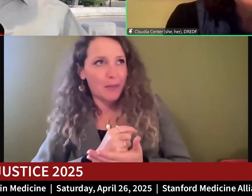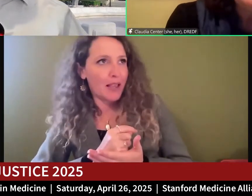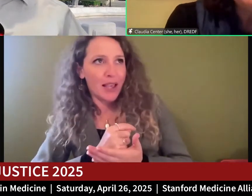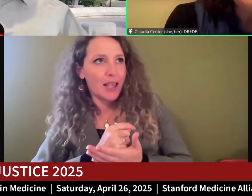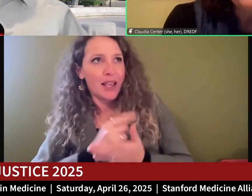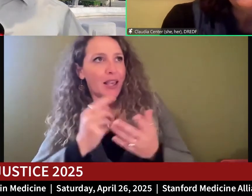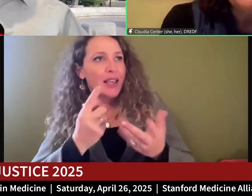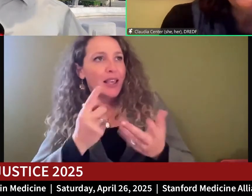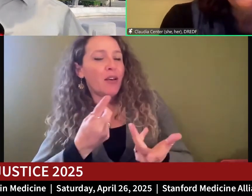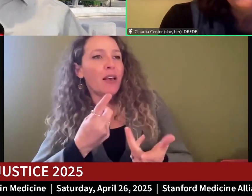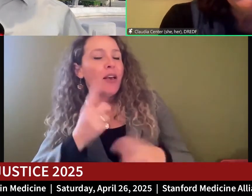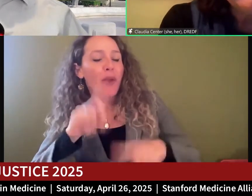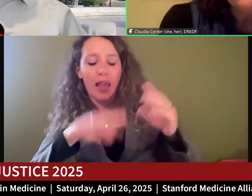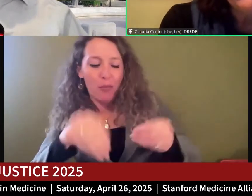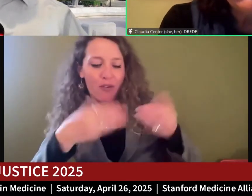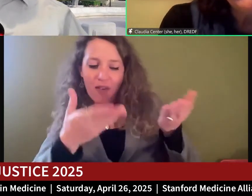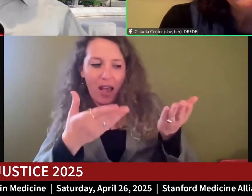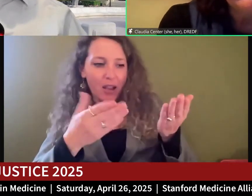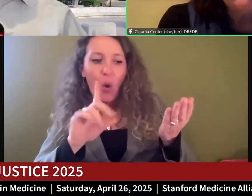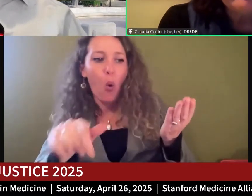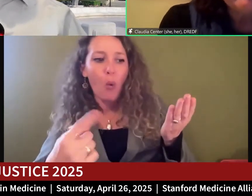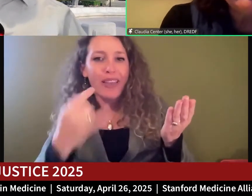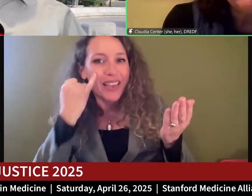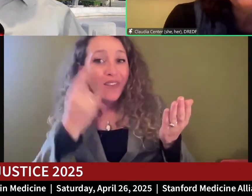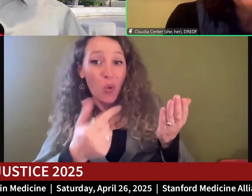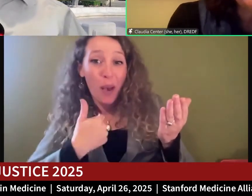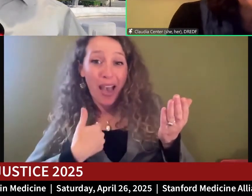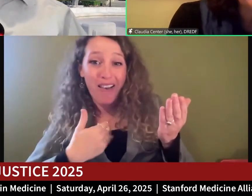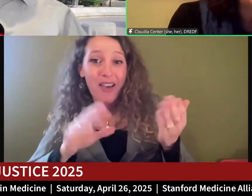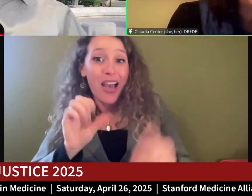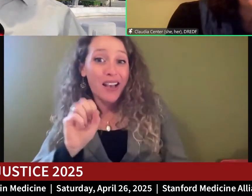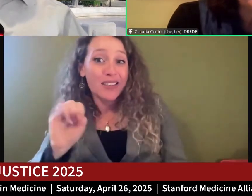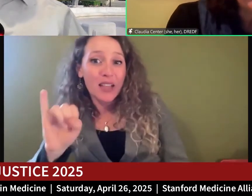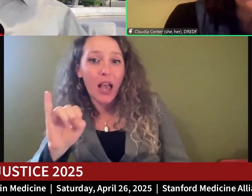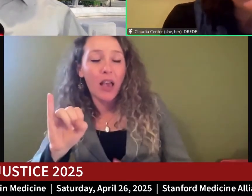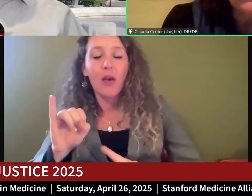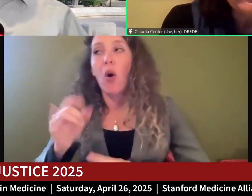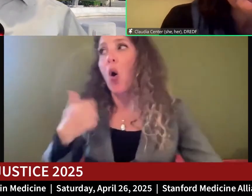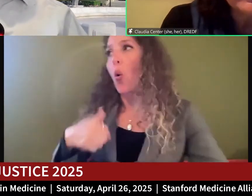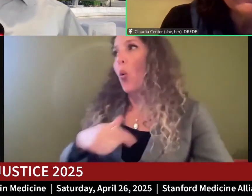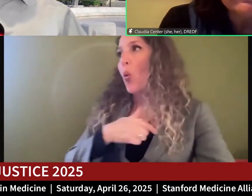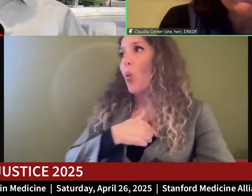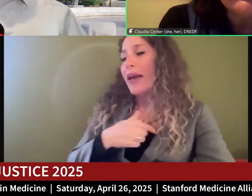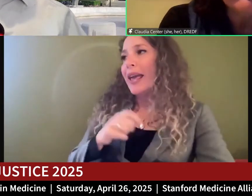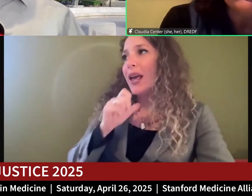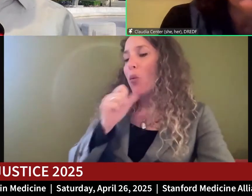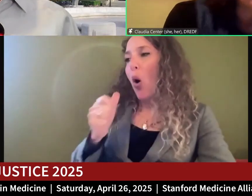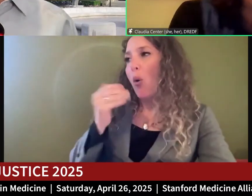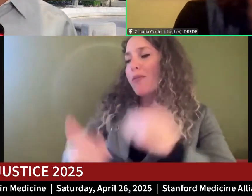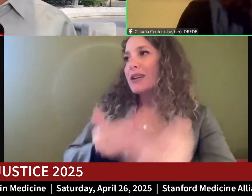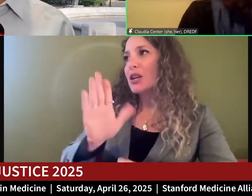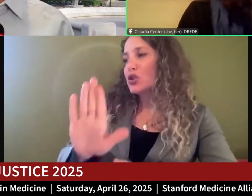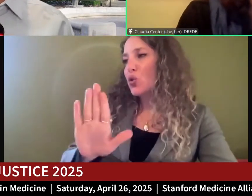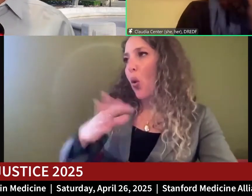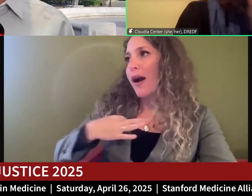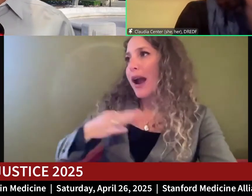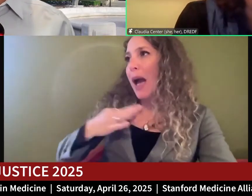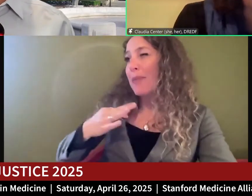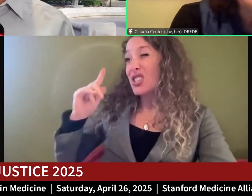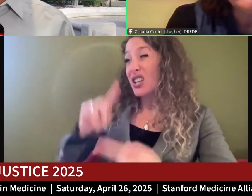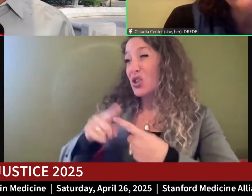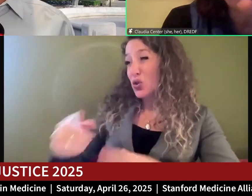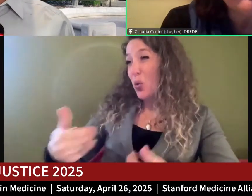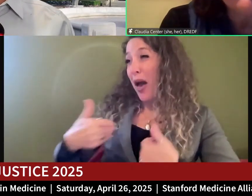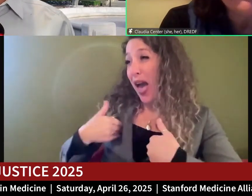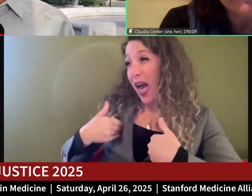SSI. And then SSI is saying, well, we won't process your application until we know you have a release date.